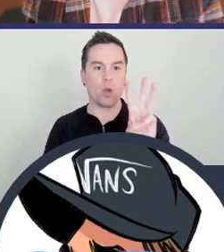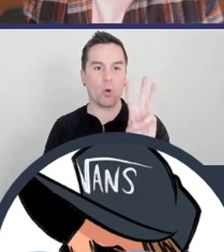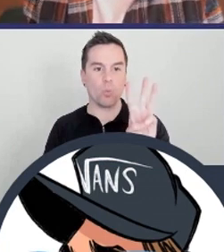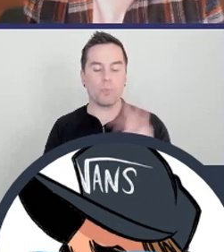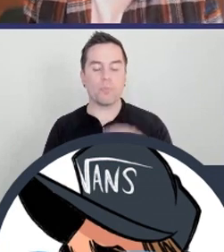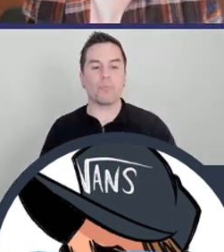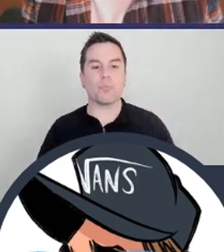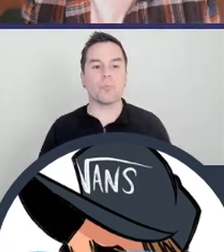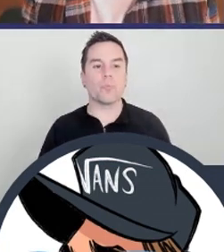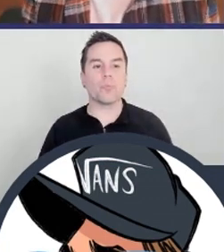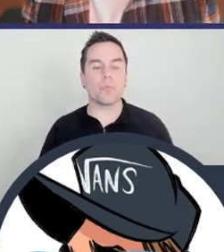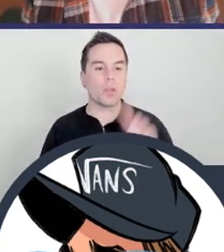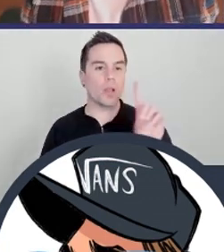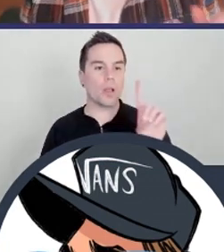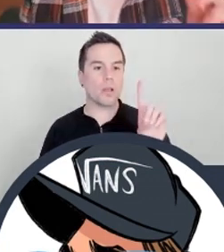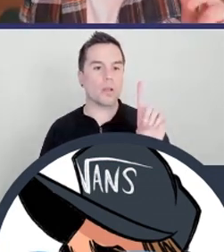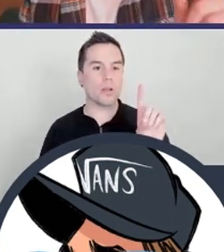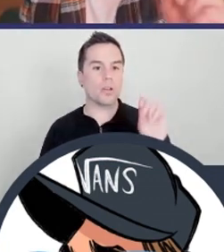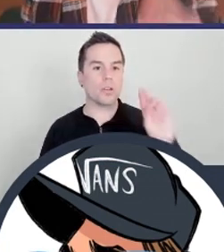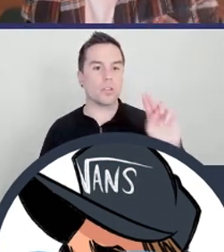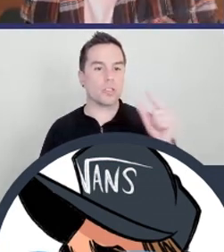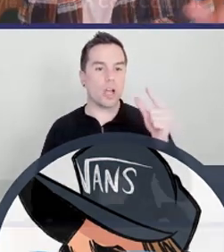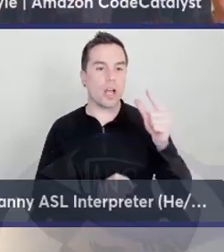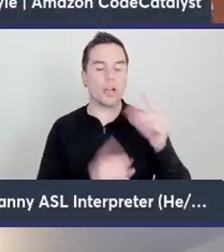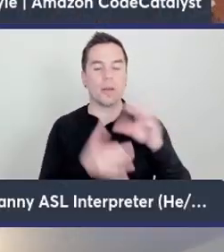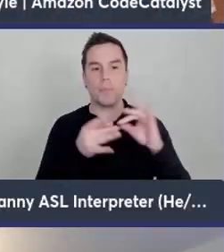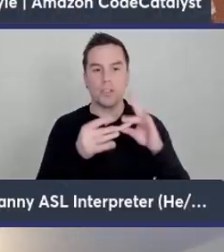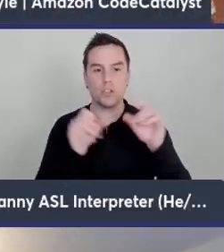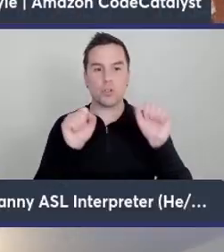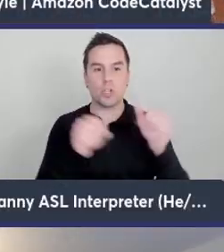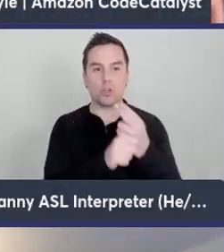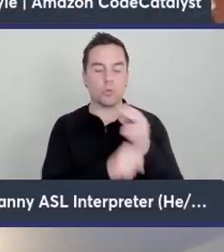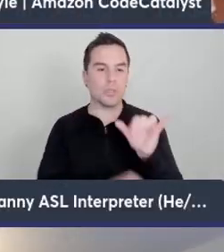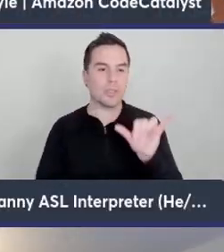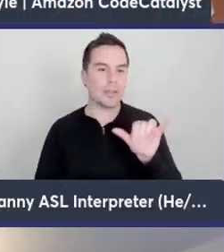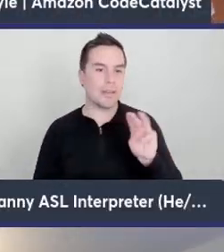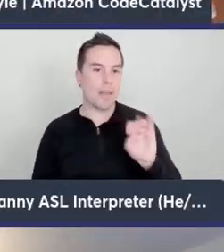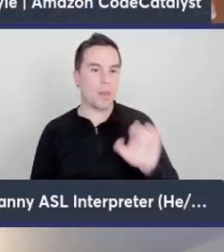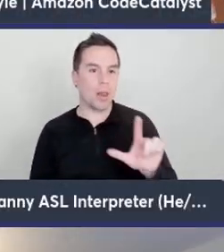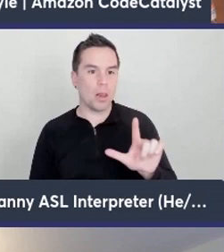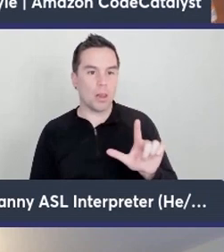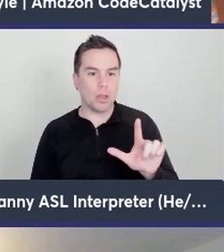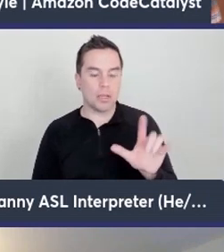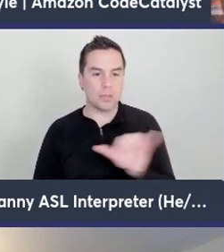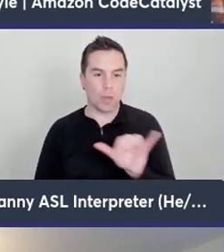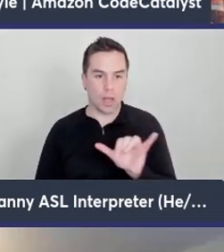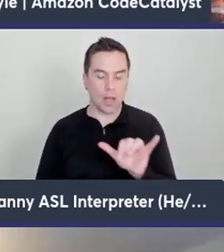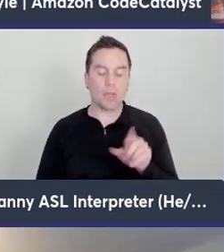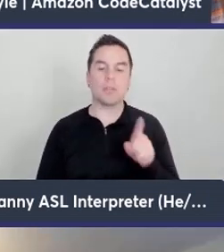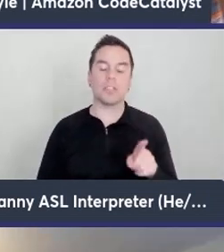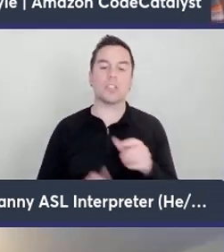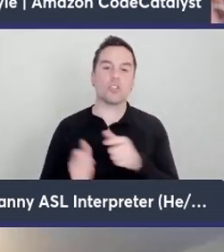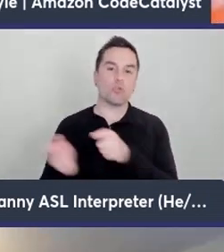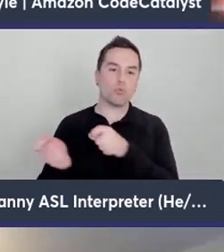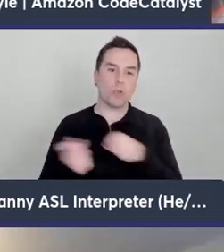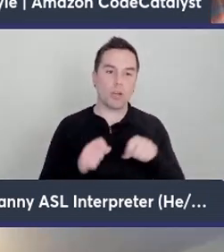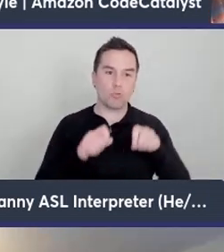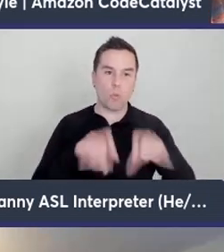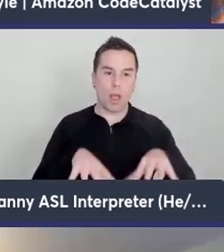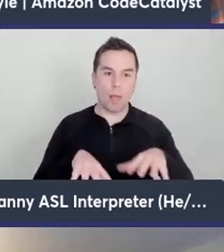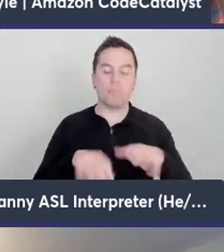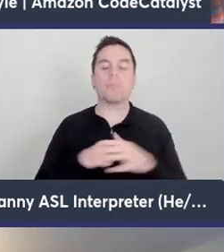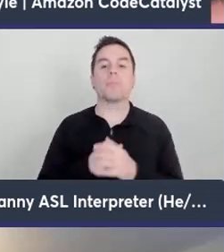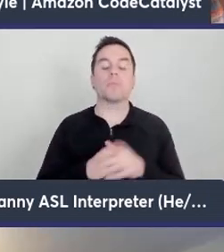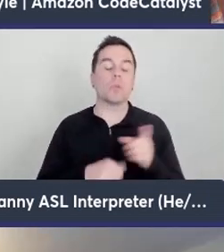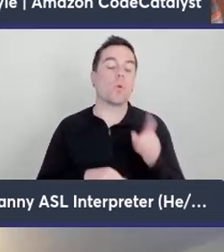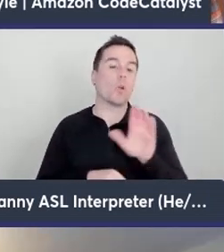use YAML to edit this as well. But this is where you can drag and drop and add GitHub Actions. So you can make another in your stack, in your